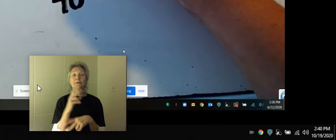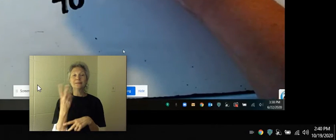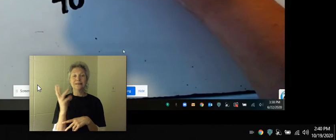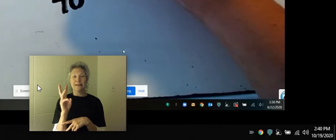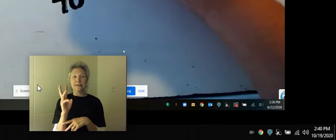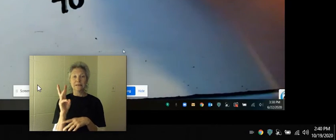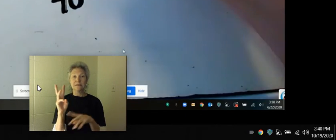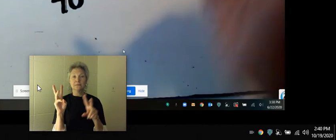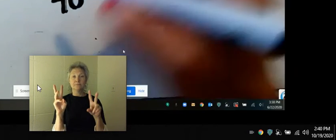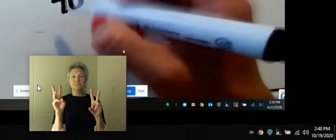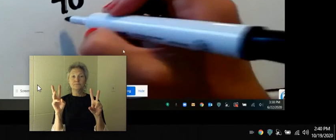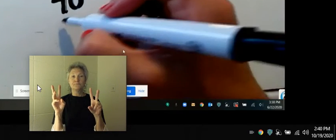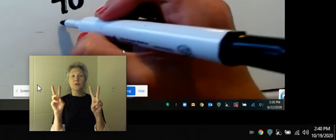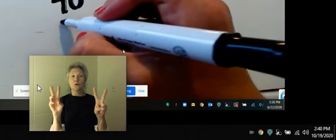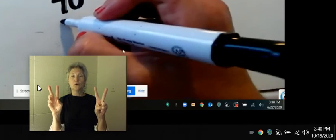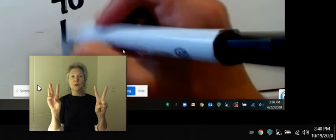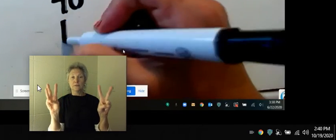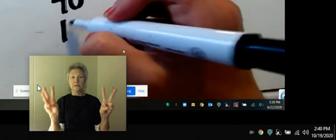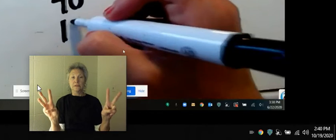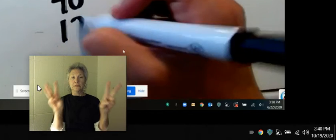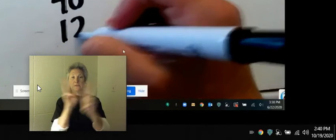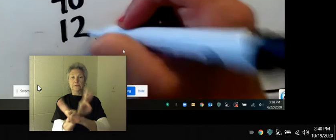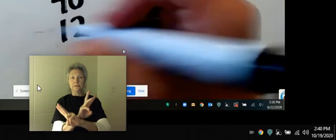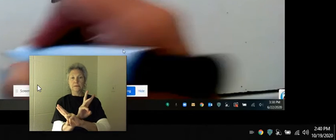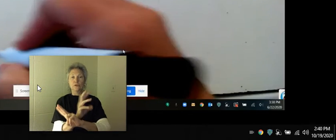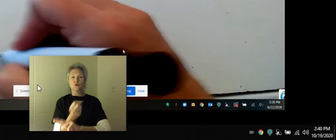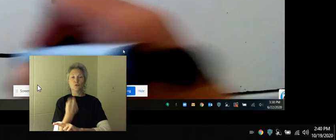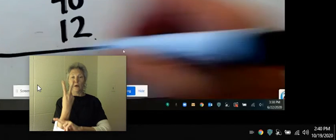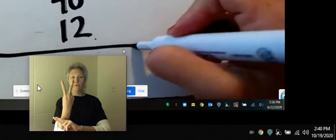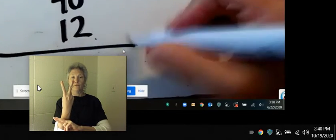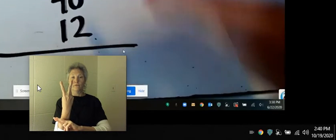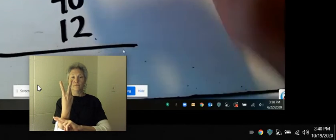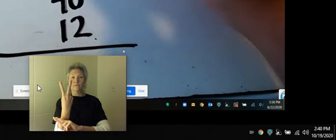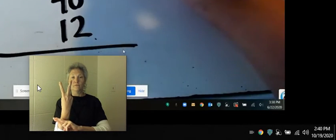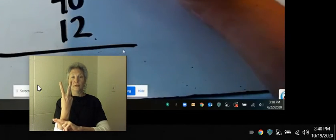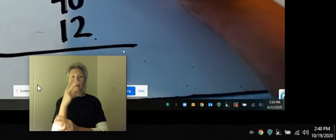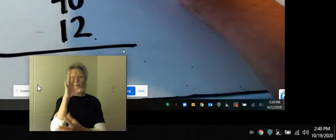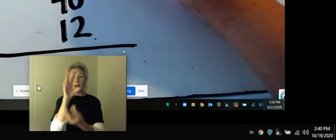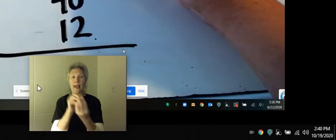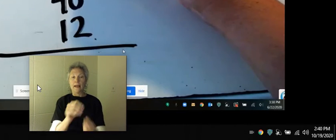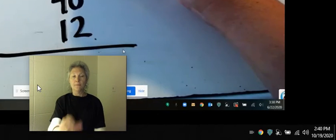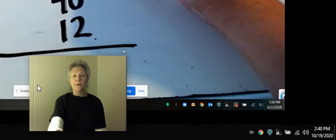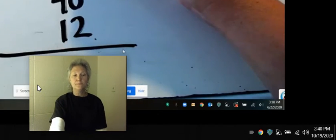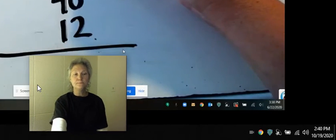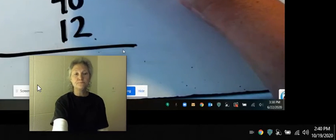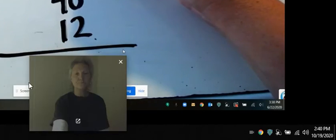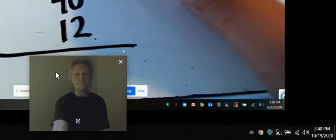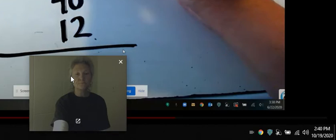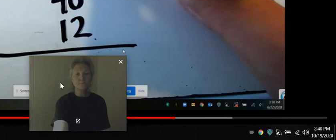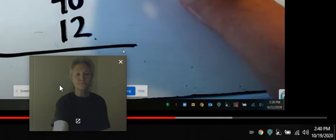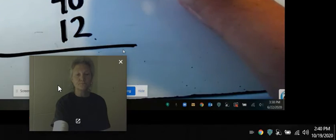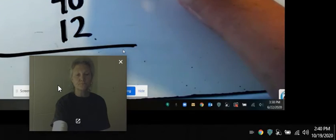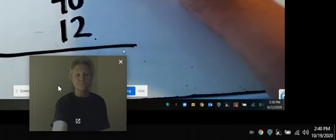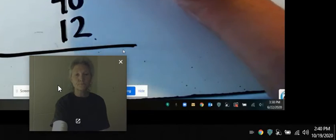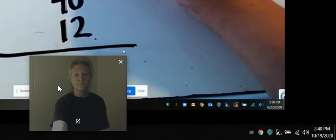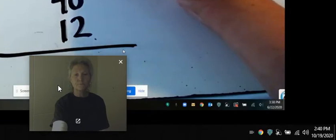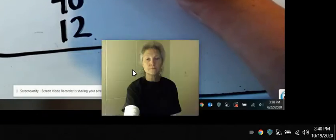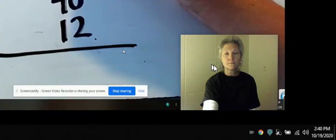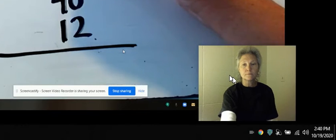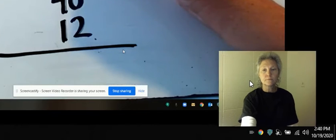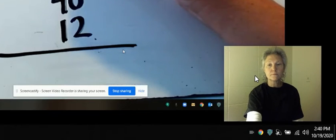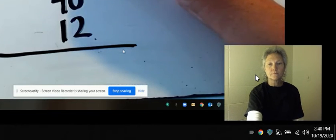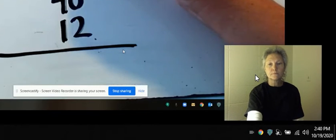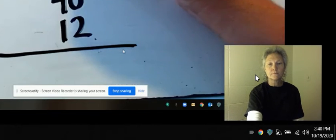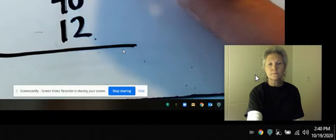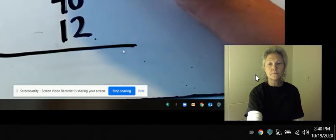my 6 ones times my 2 ones, which is 12. So I multiplied each number by